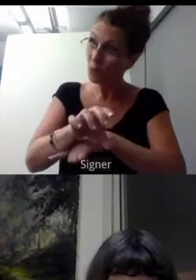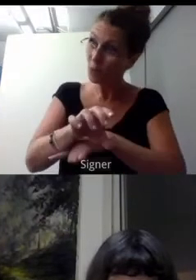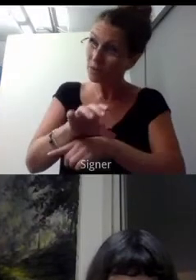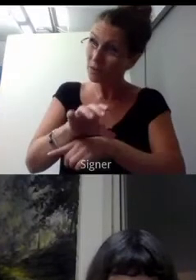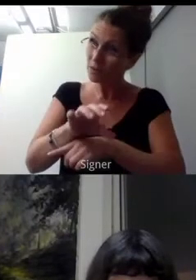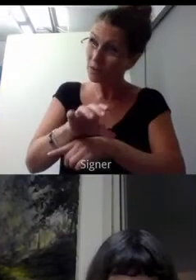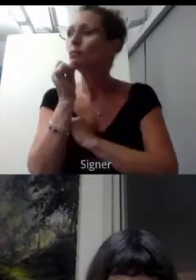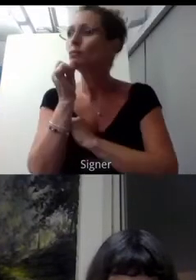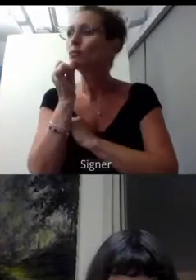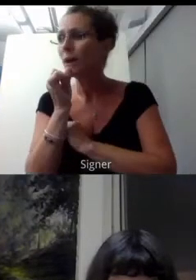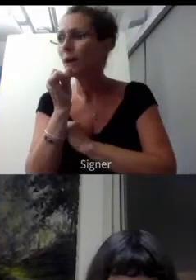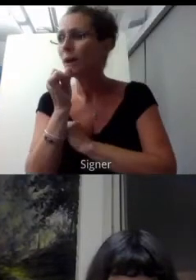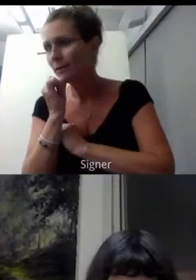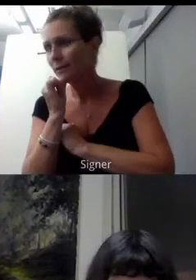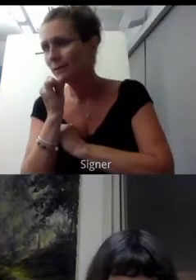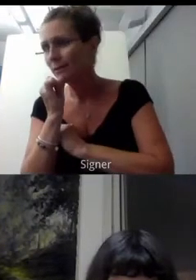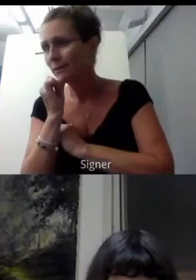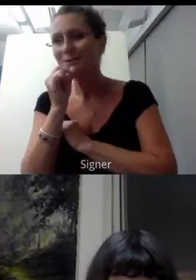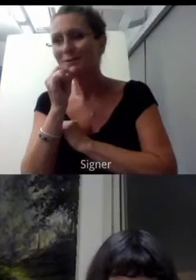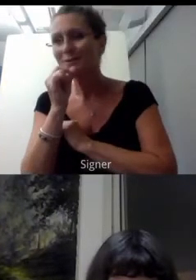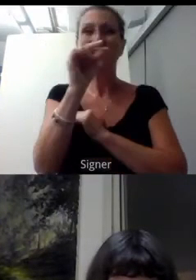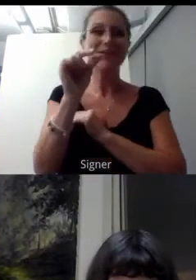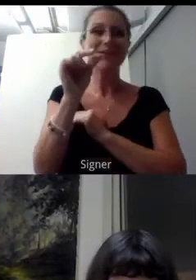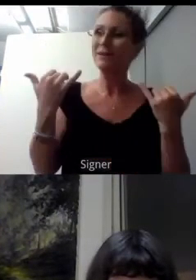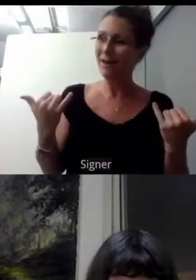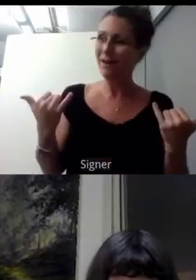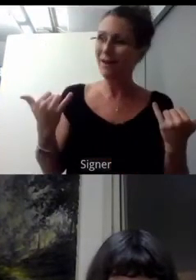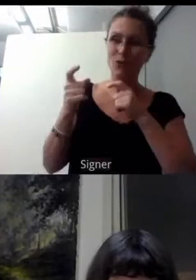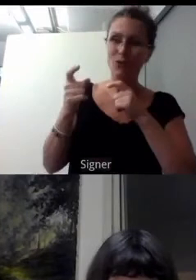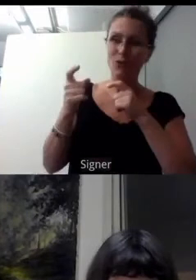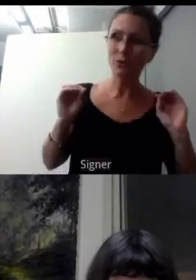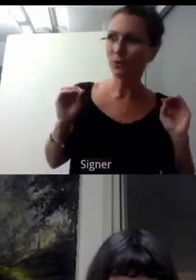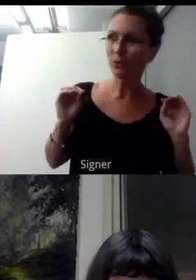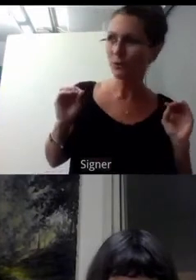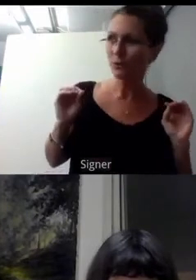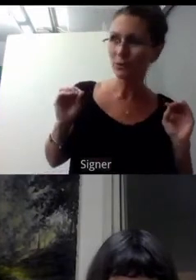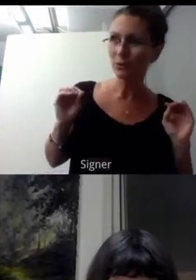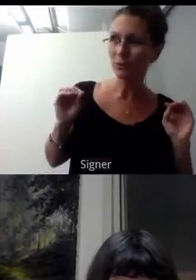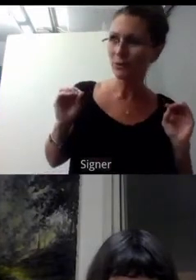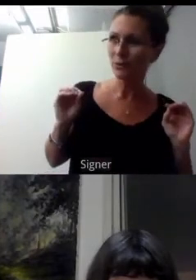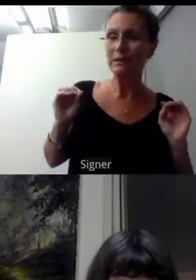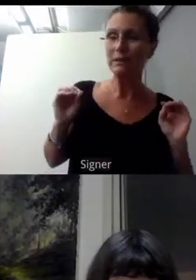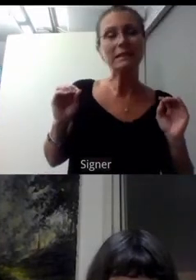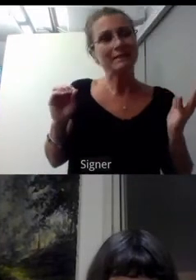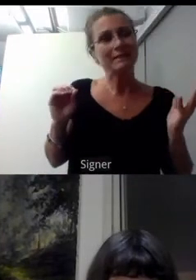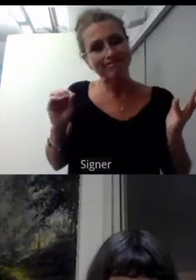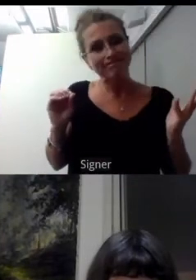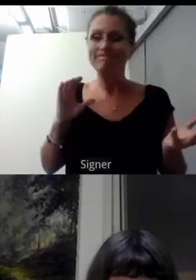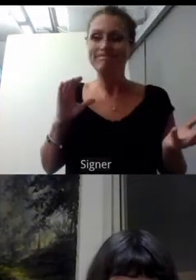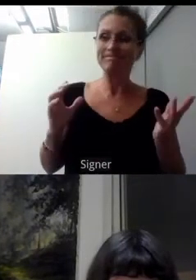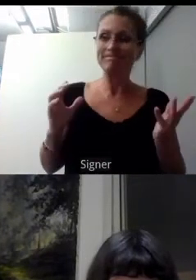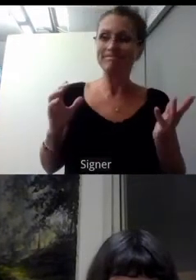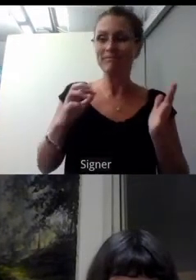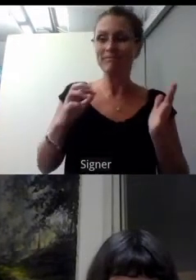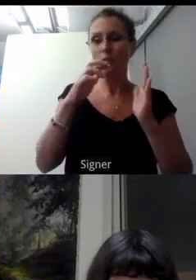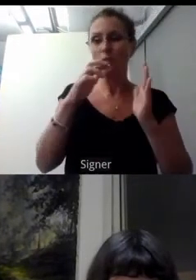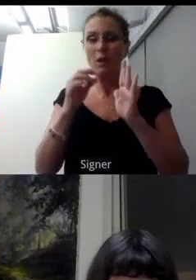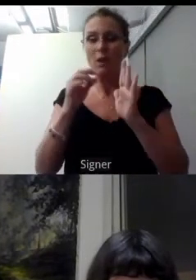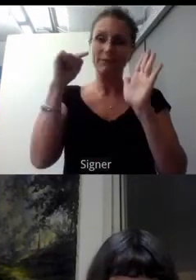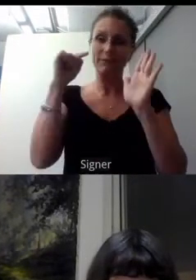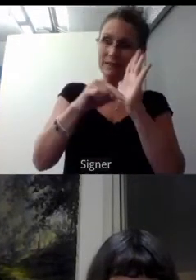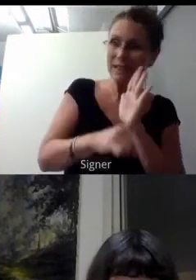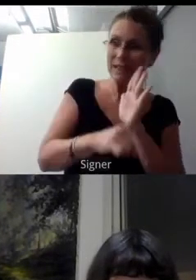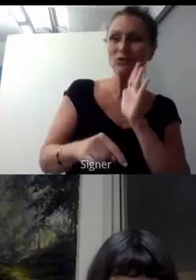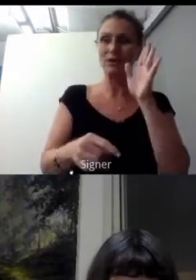Rights Commission was taken out of the role of investigating and litigating individual discrimination